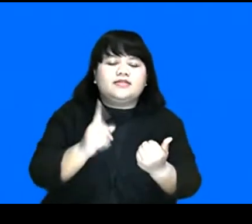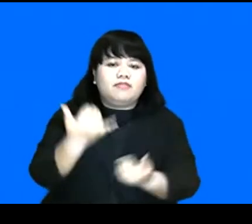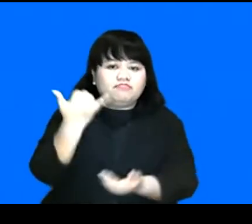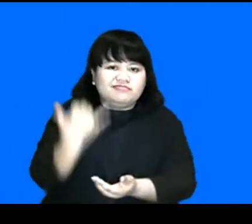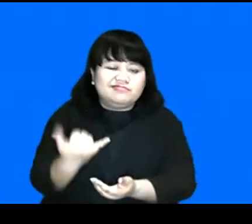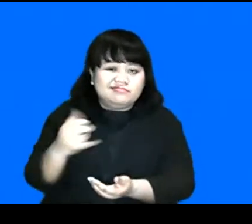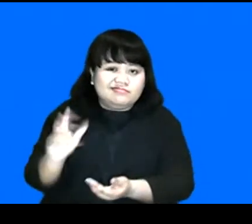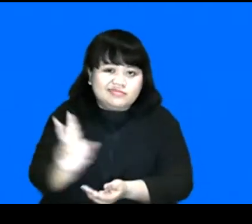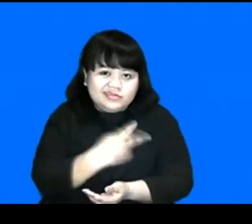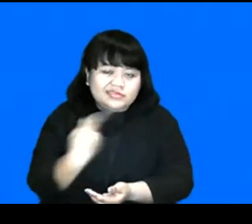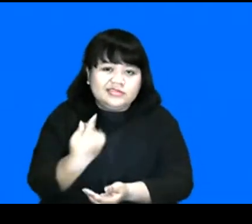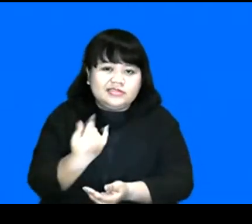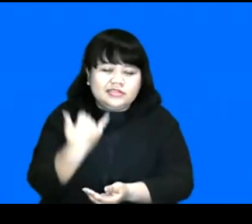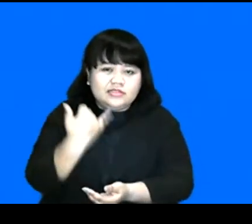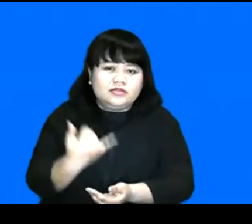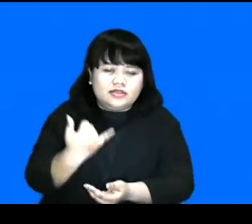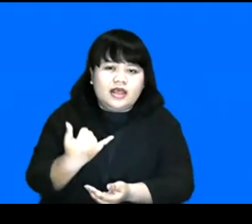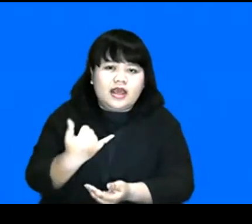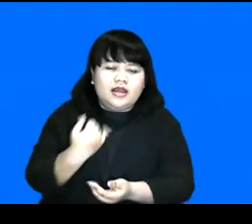We are doing the labor at home.